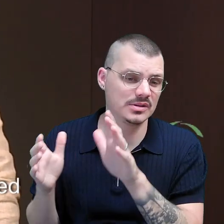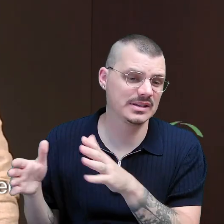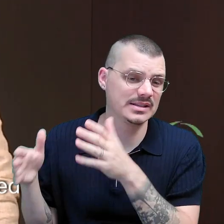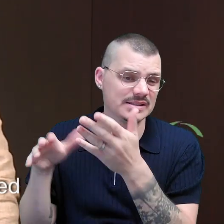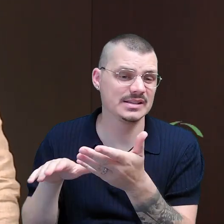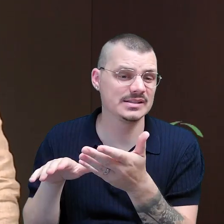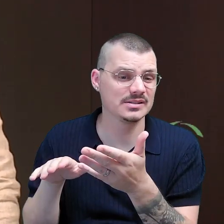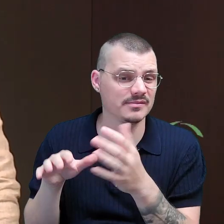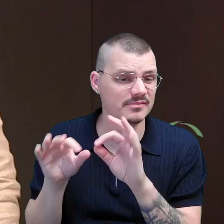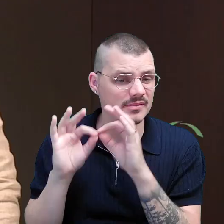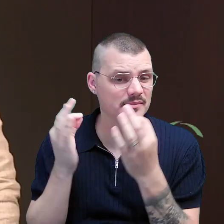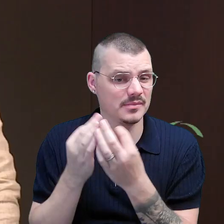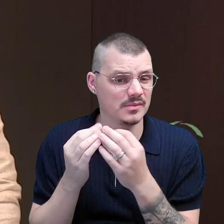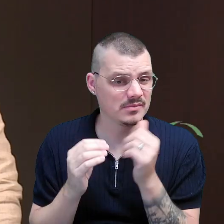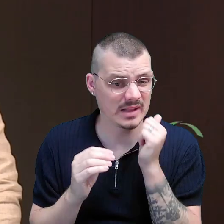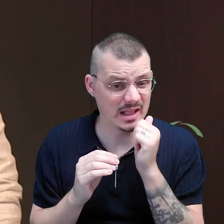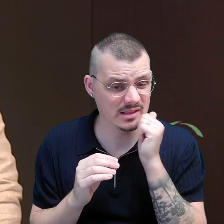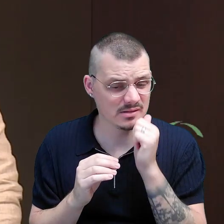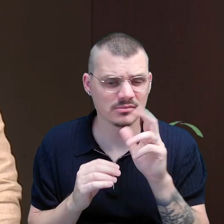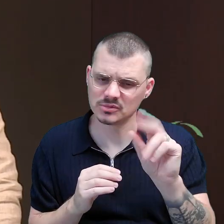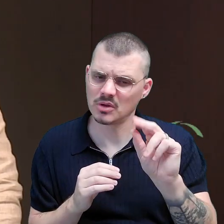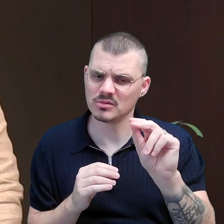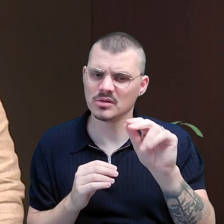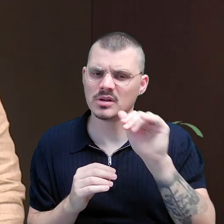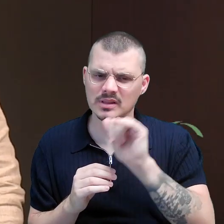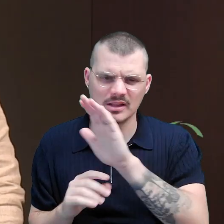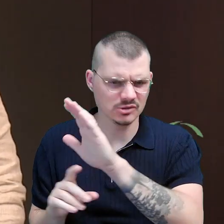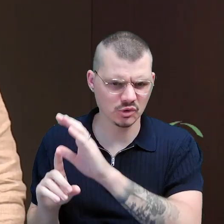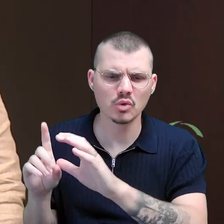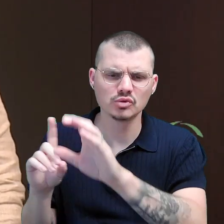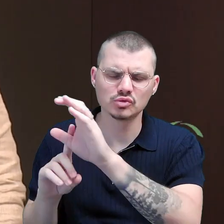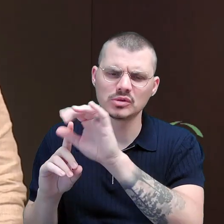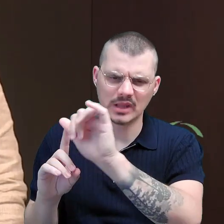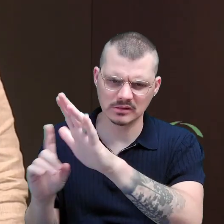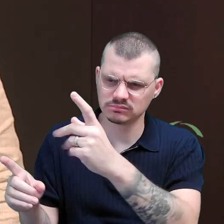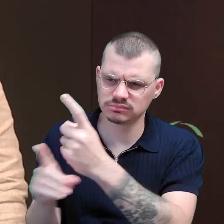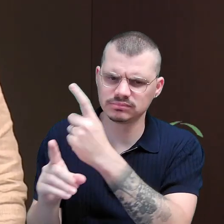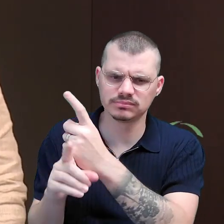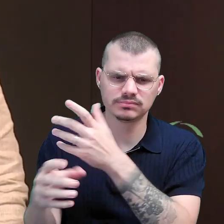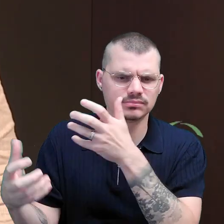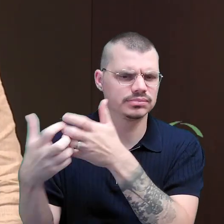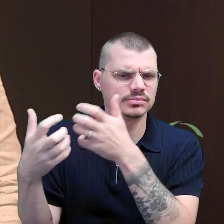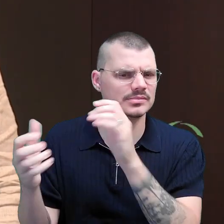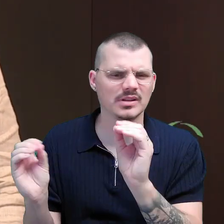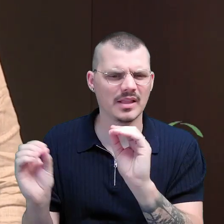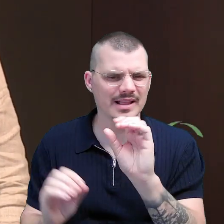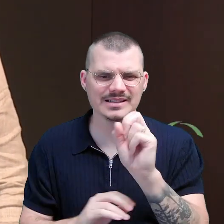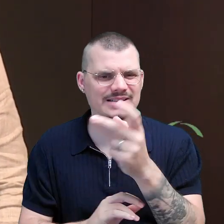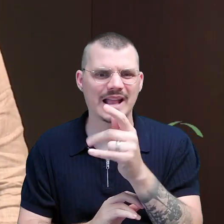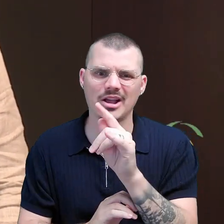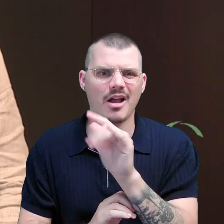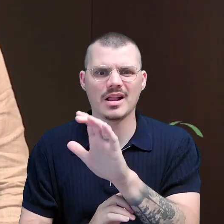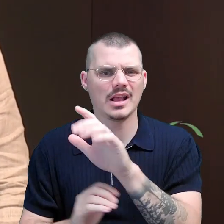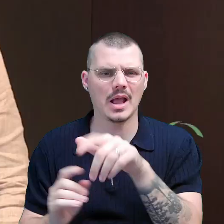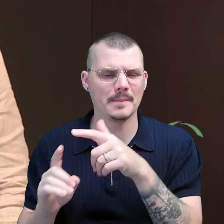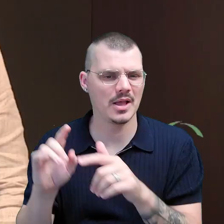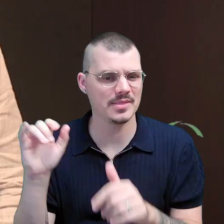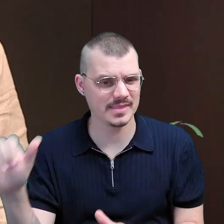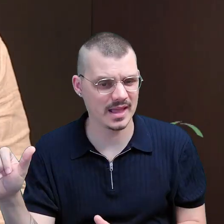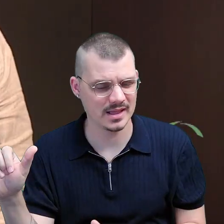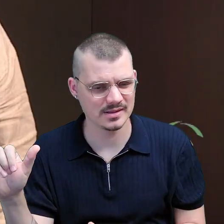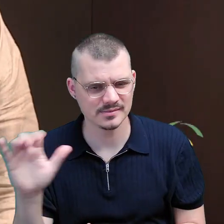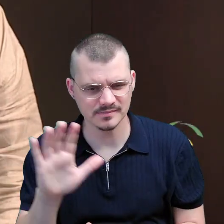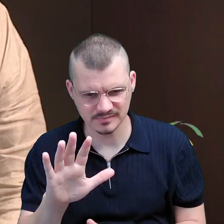his deceased relatives on a daily basis? No, that's cultural, that's appropriate. There's nothing psychotic about